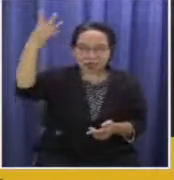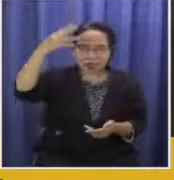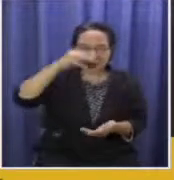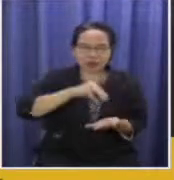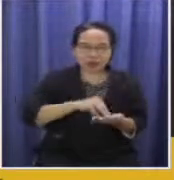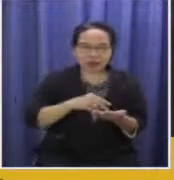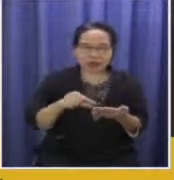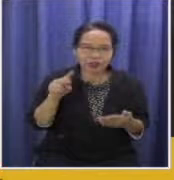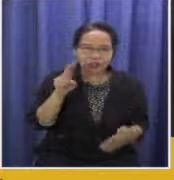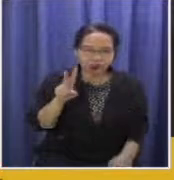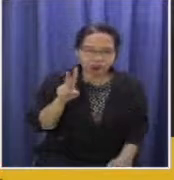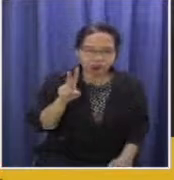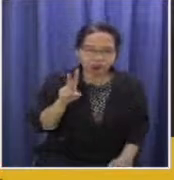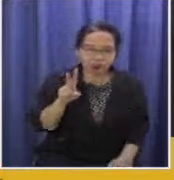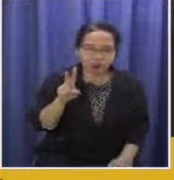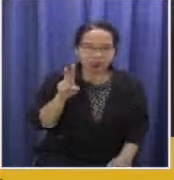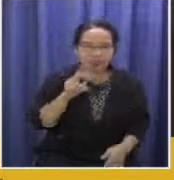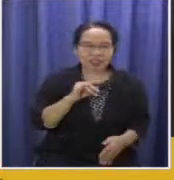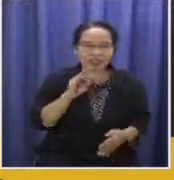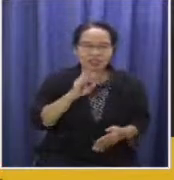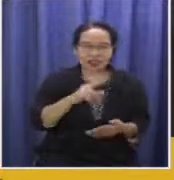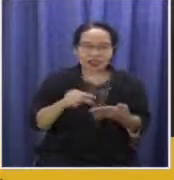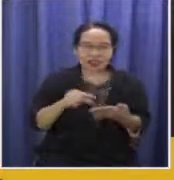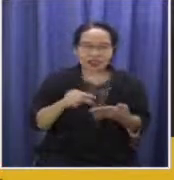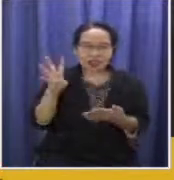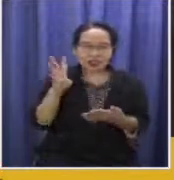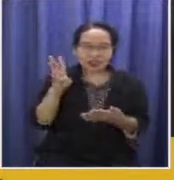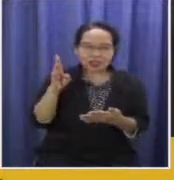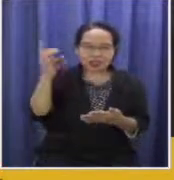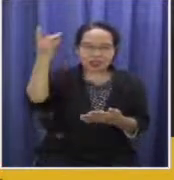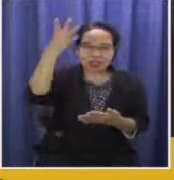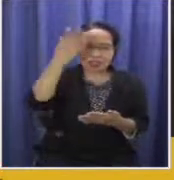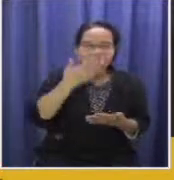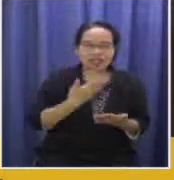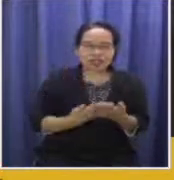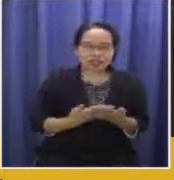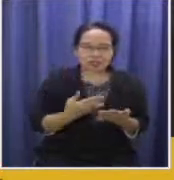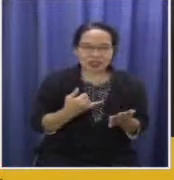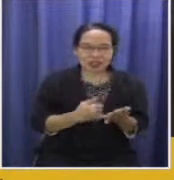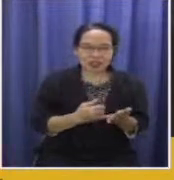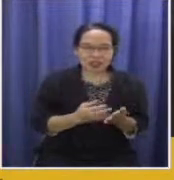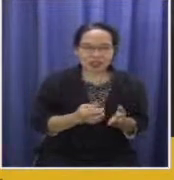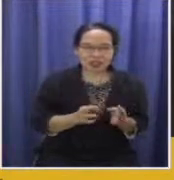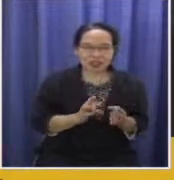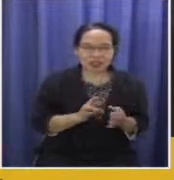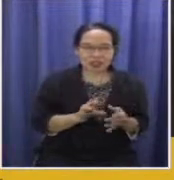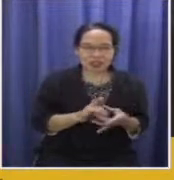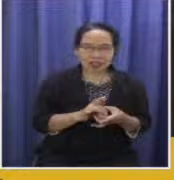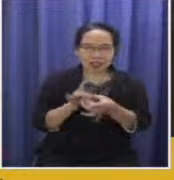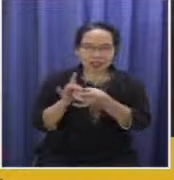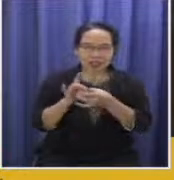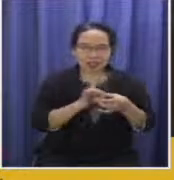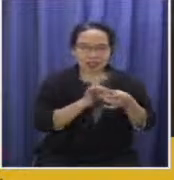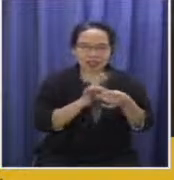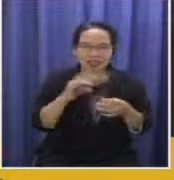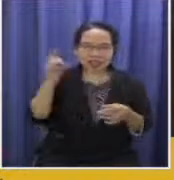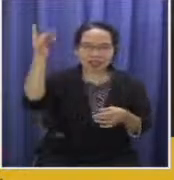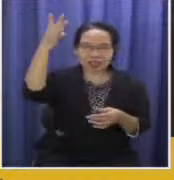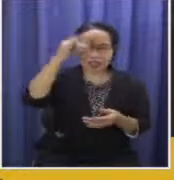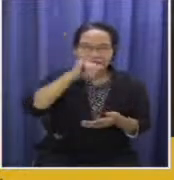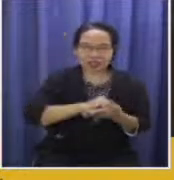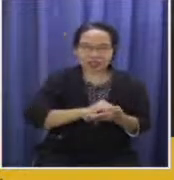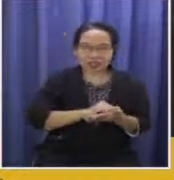verse 4, that God saw the light, it was good, it is related to the light